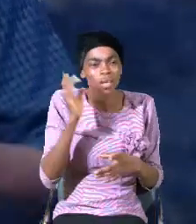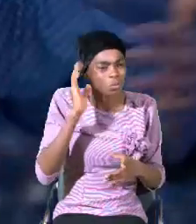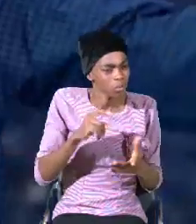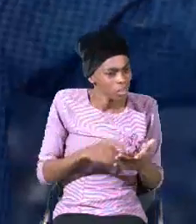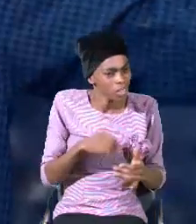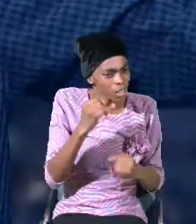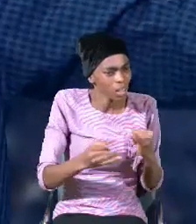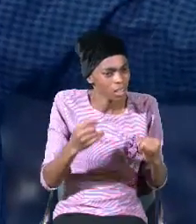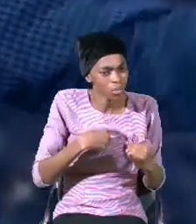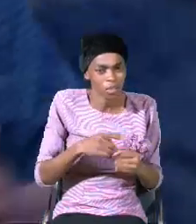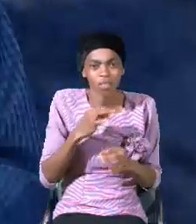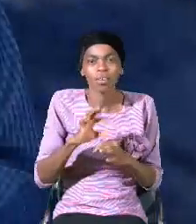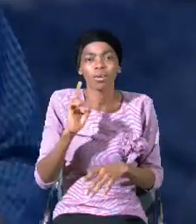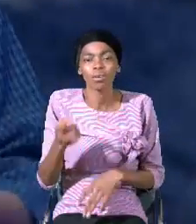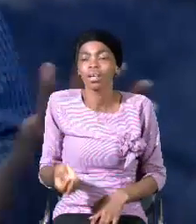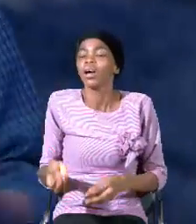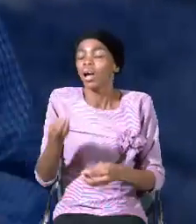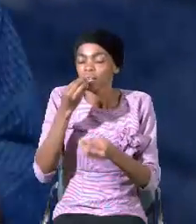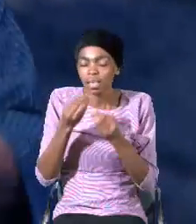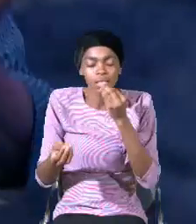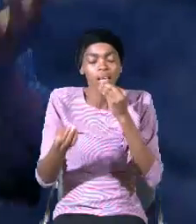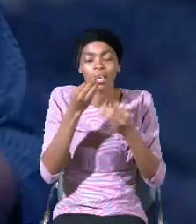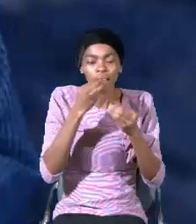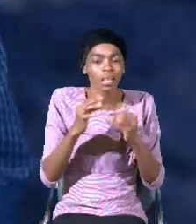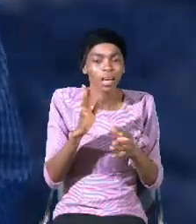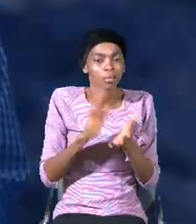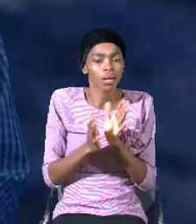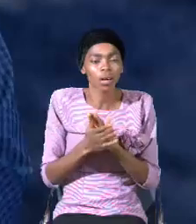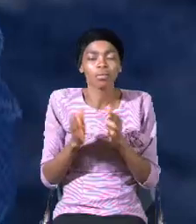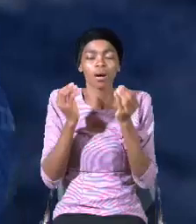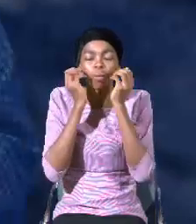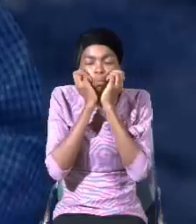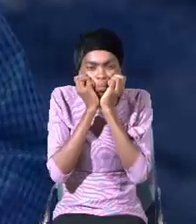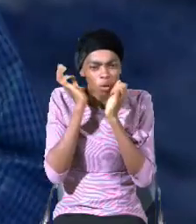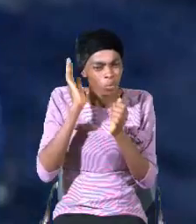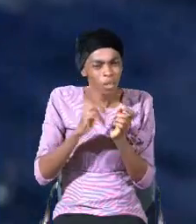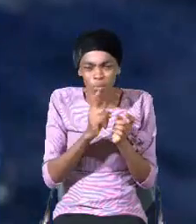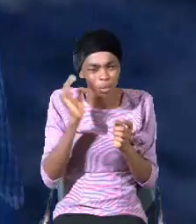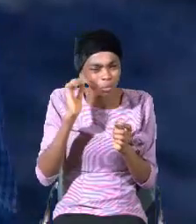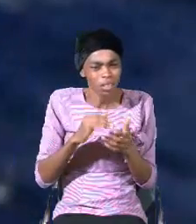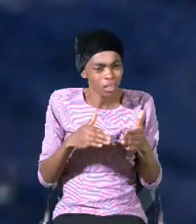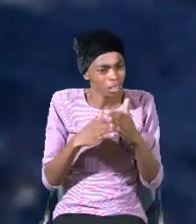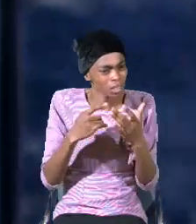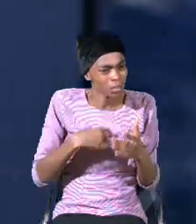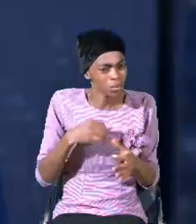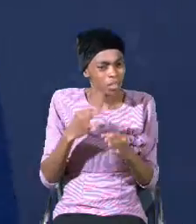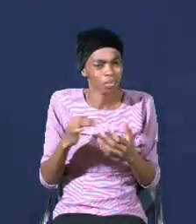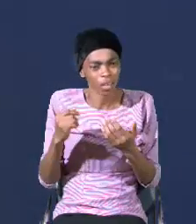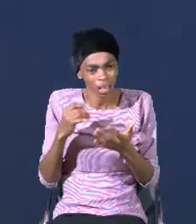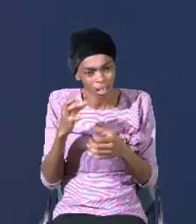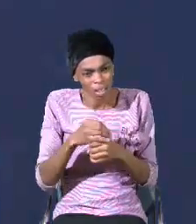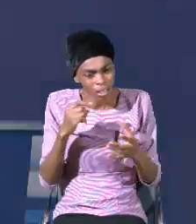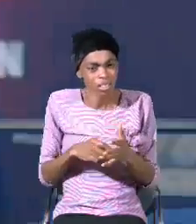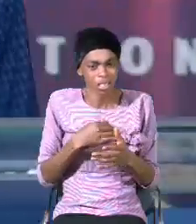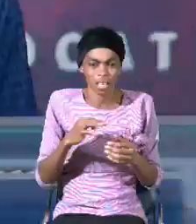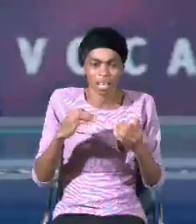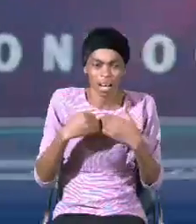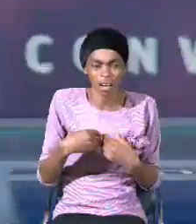become obese and I become overweight. Where does that lead me? If I get this and I have, you